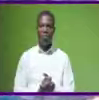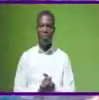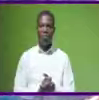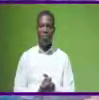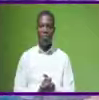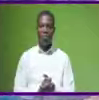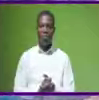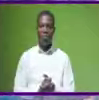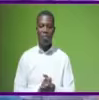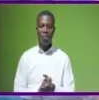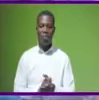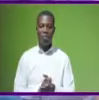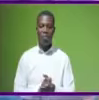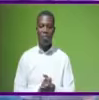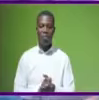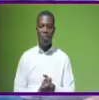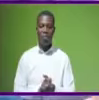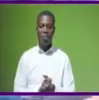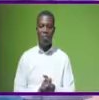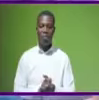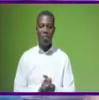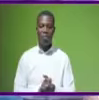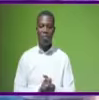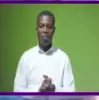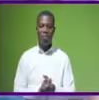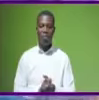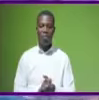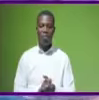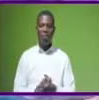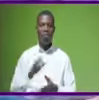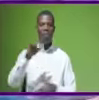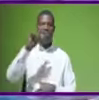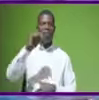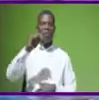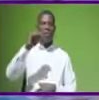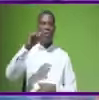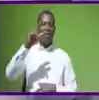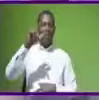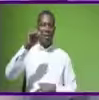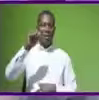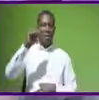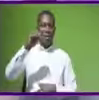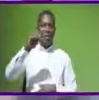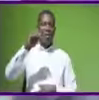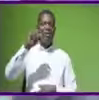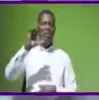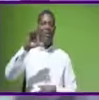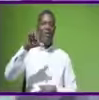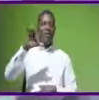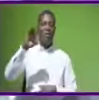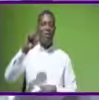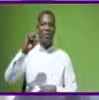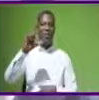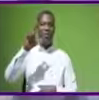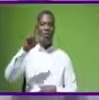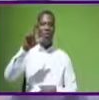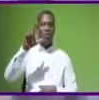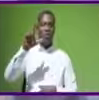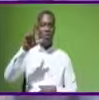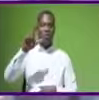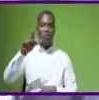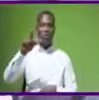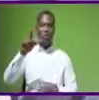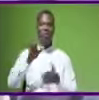Mama Ninka Yawa article name, article 21. Kobe, yeah. Yes, or